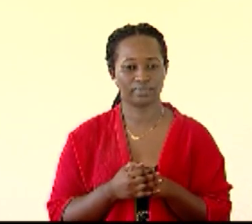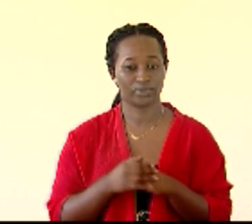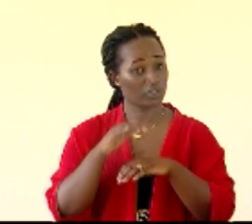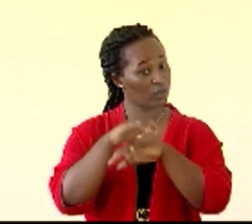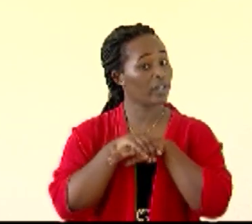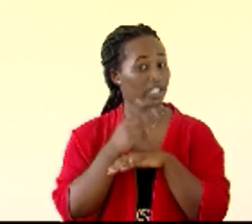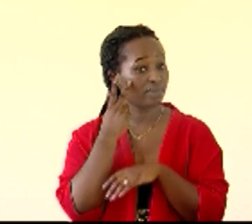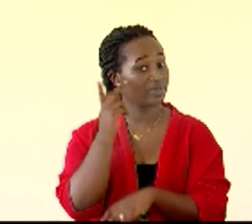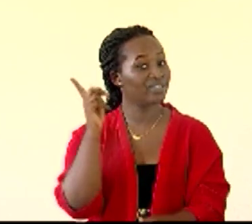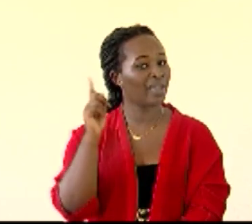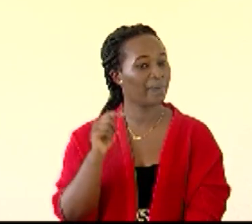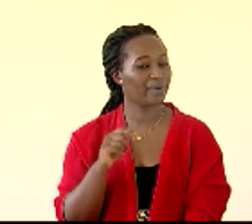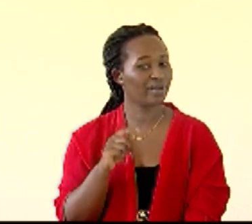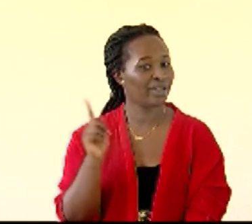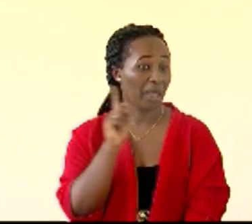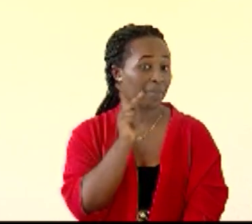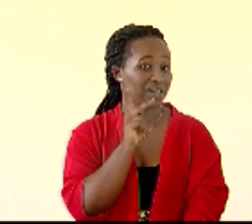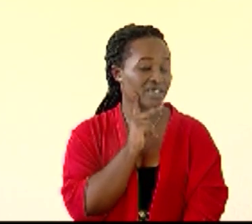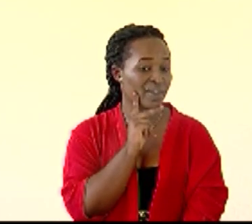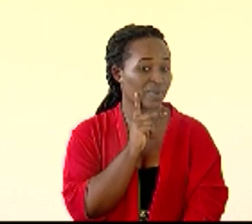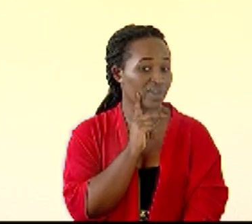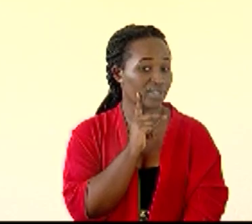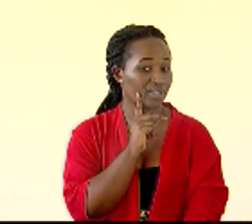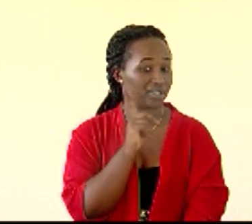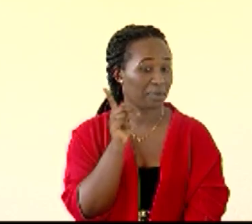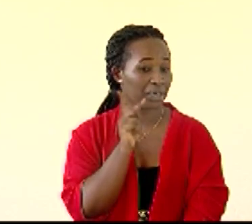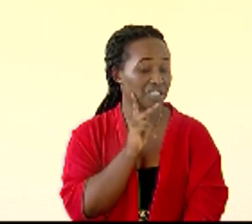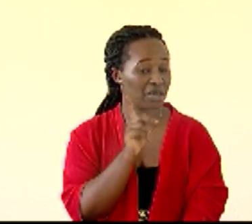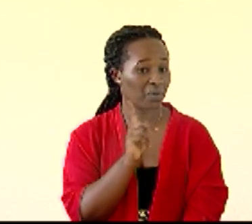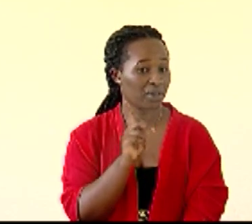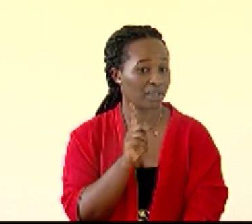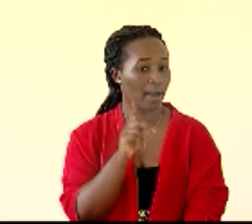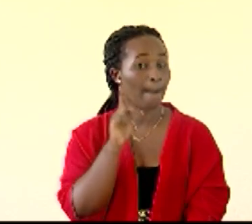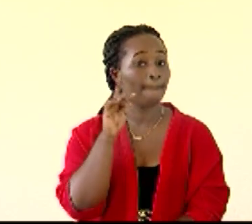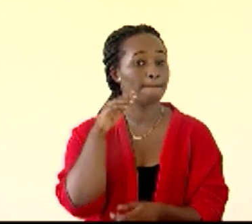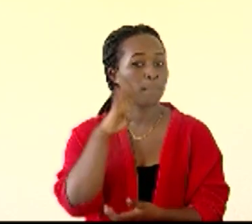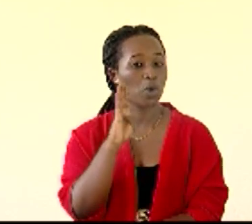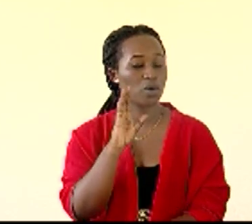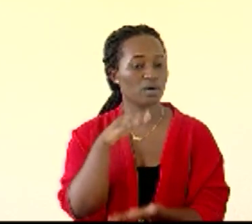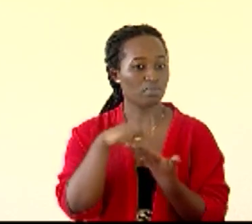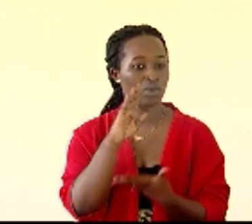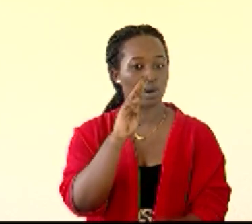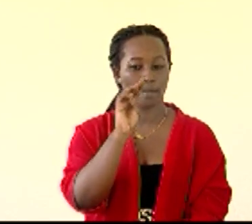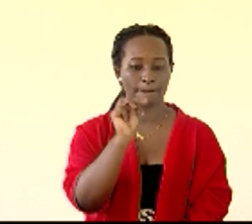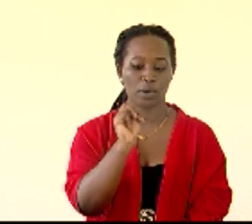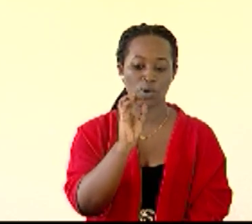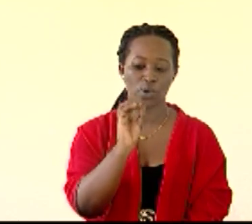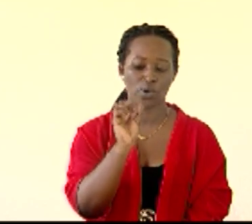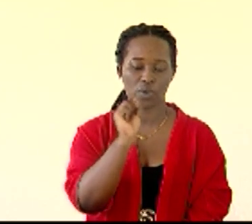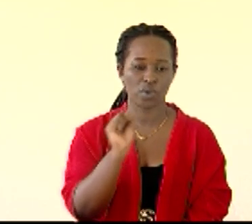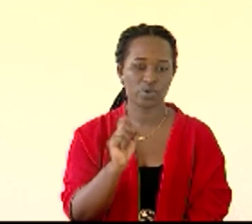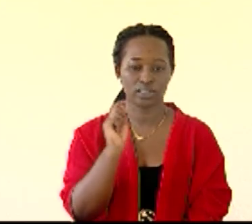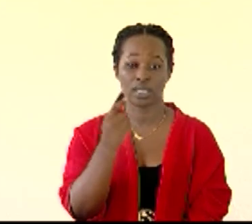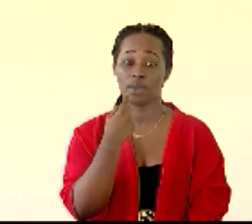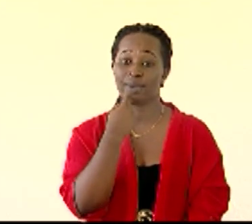Icyongereza. Ntabwo ari Ikinyarwanda. Si iby'iwacu. Most, it means that a percentage that is above